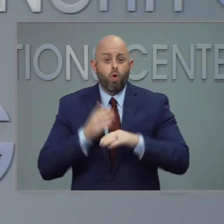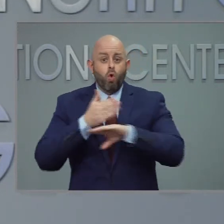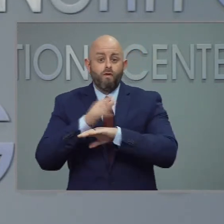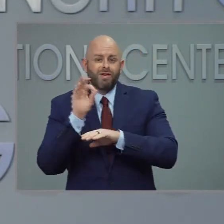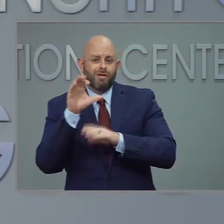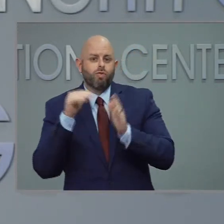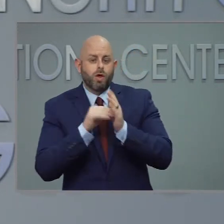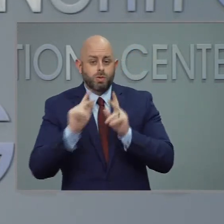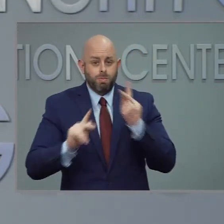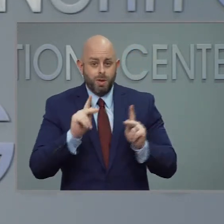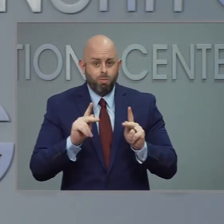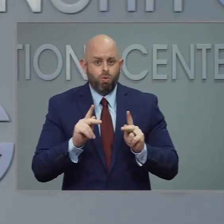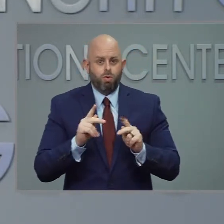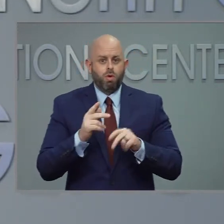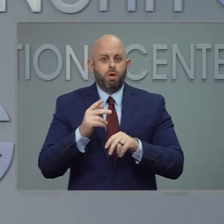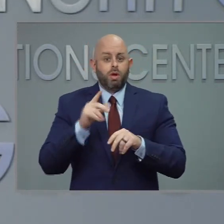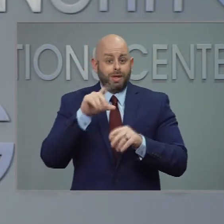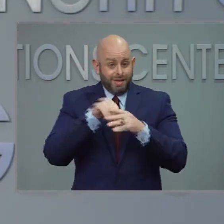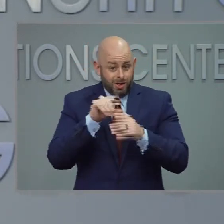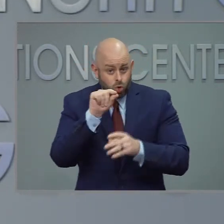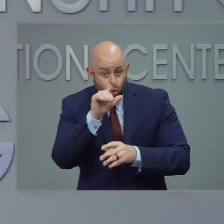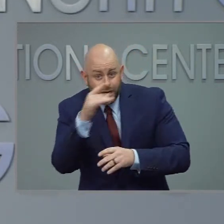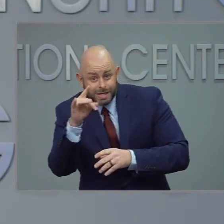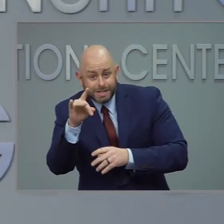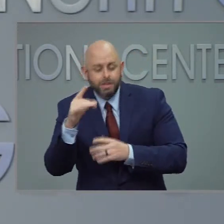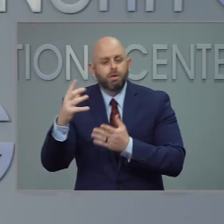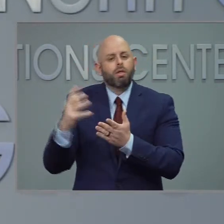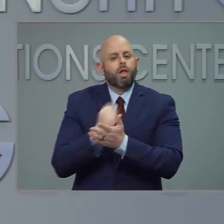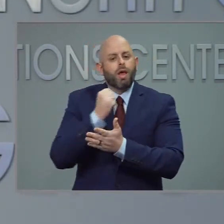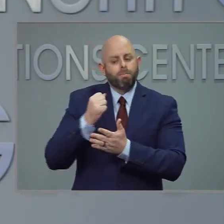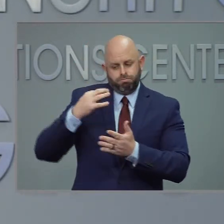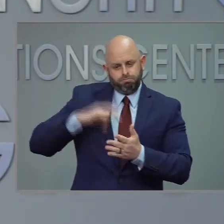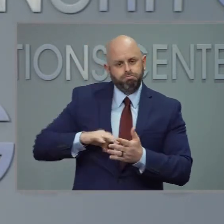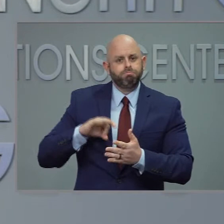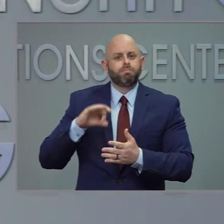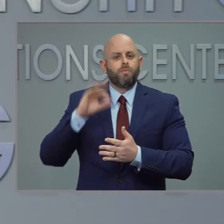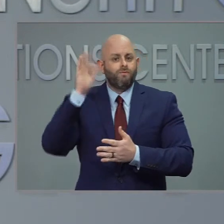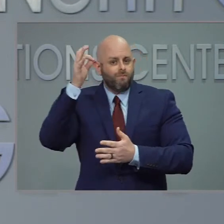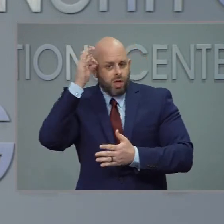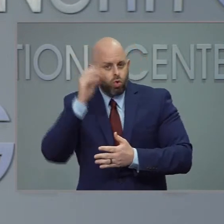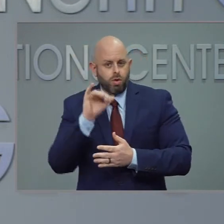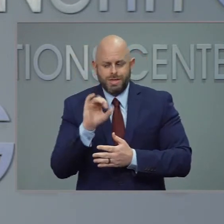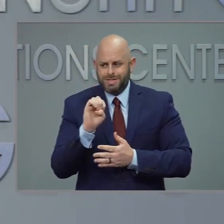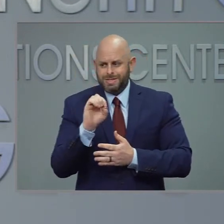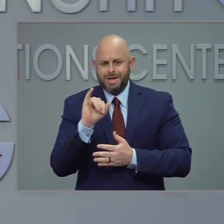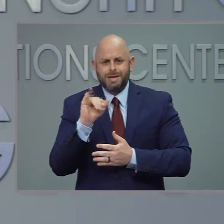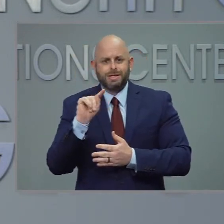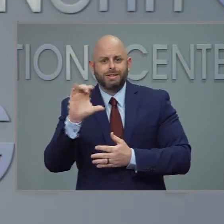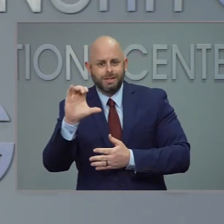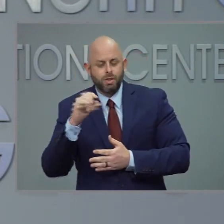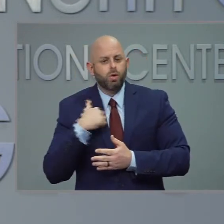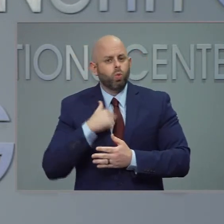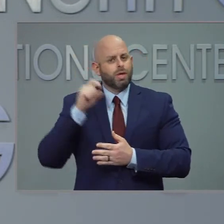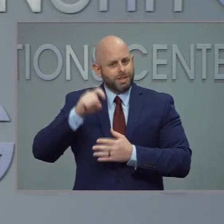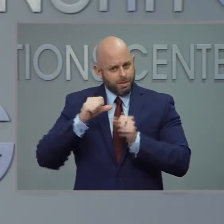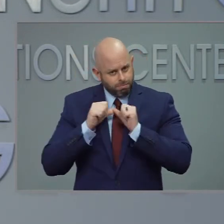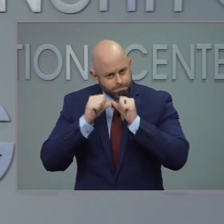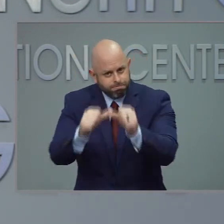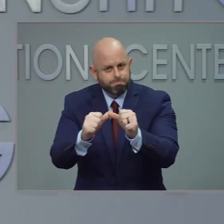people in our state claimed the federal Earned Income Tax Credit in 2018, and we need a state credit to